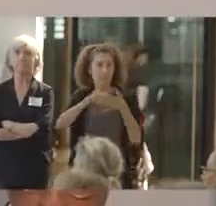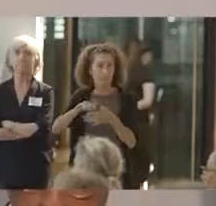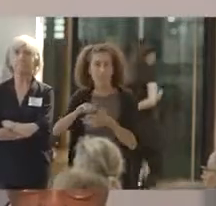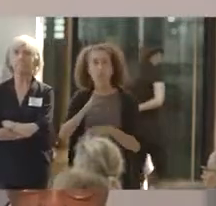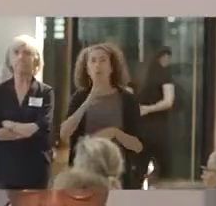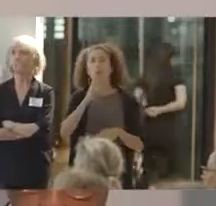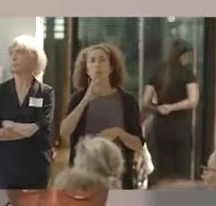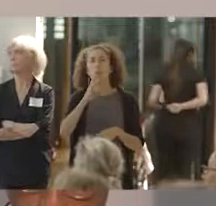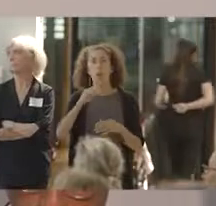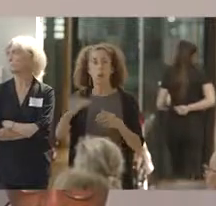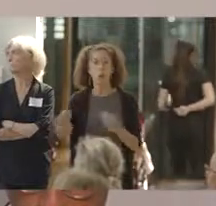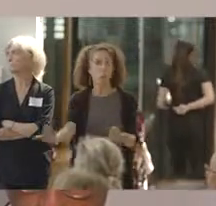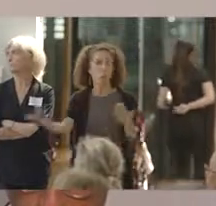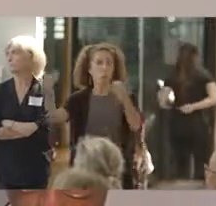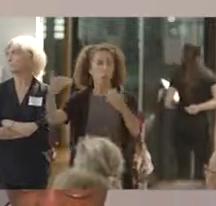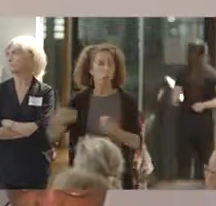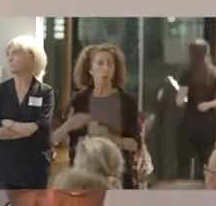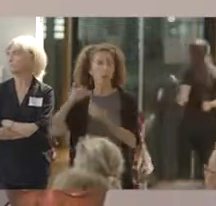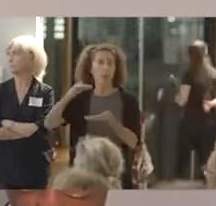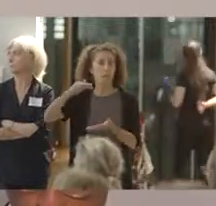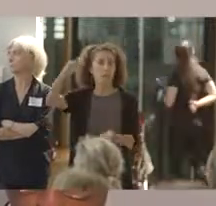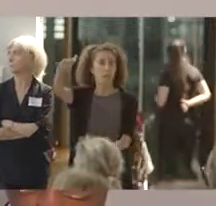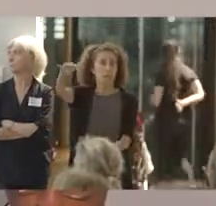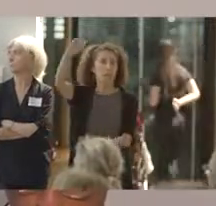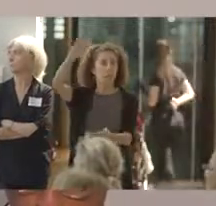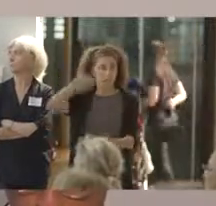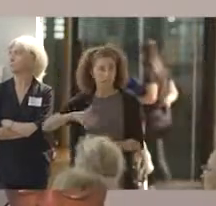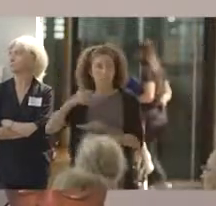North Cove area, right? So you can visualize that the wave coming in from the